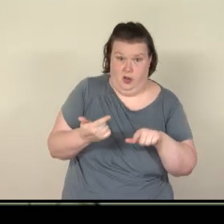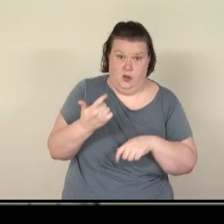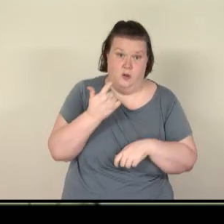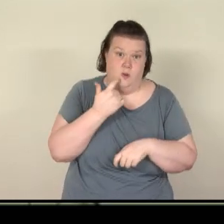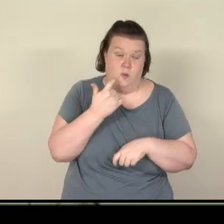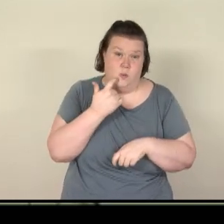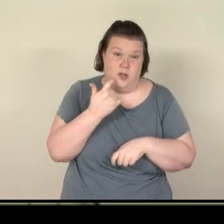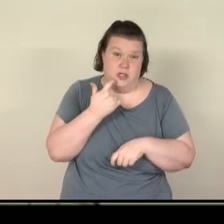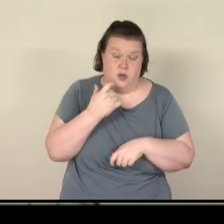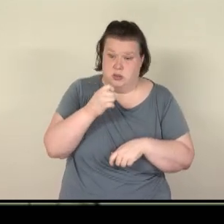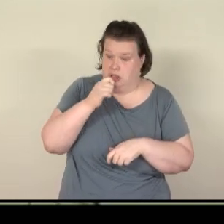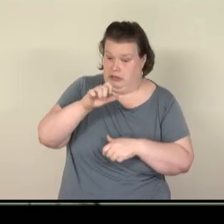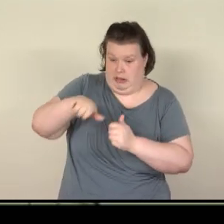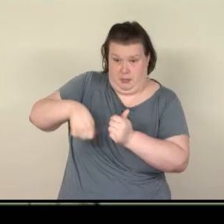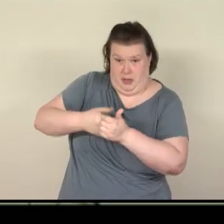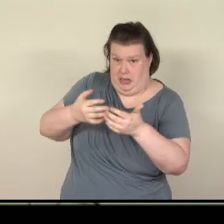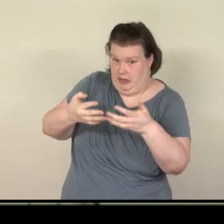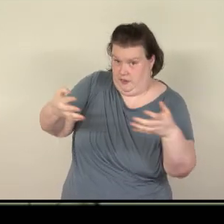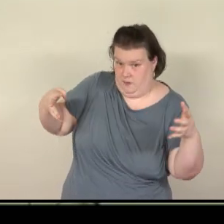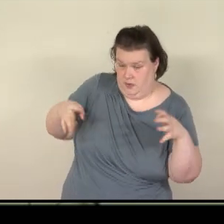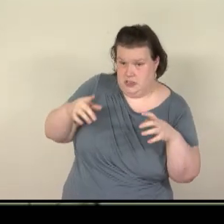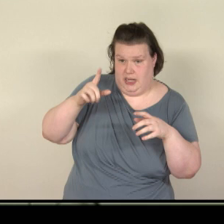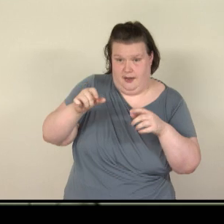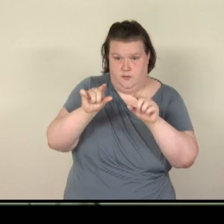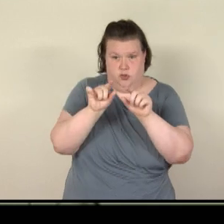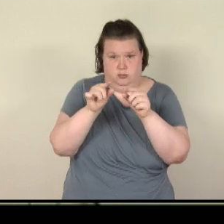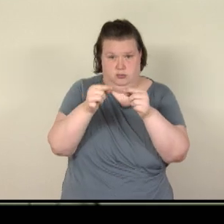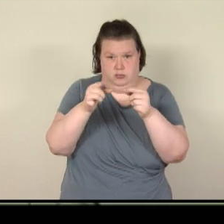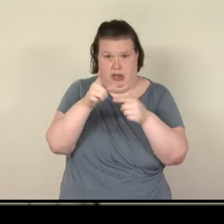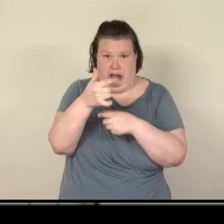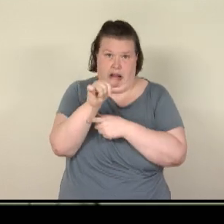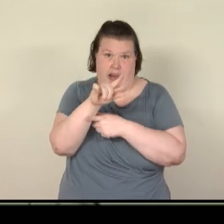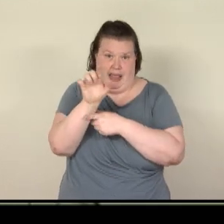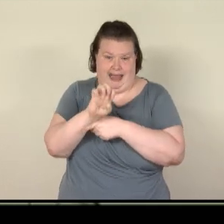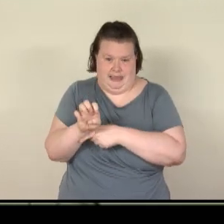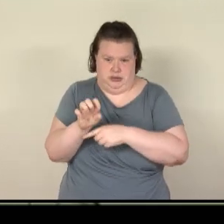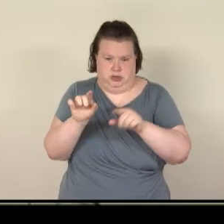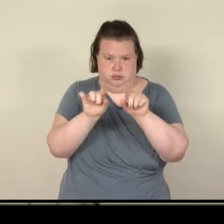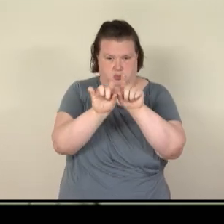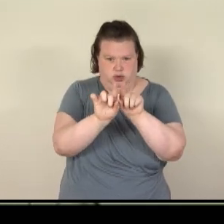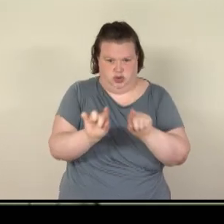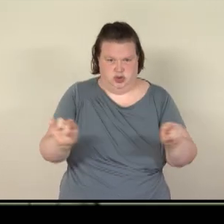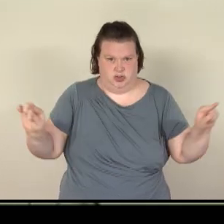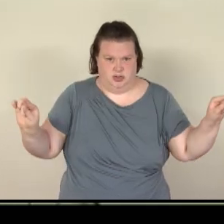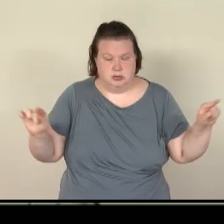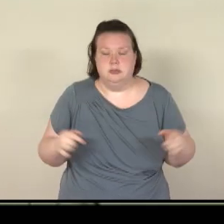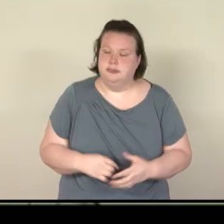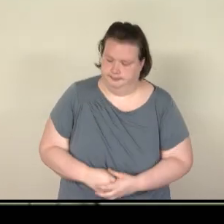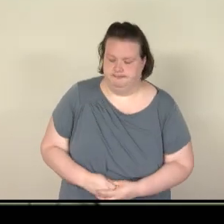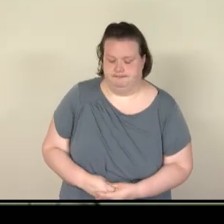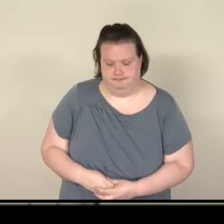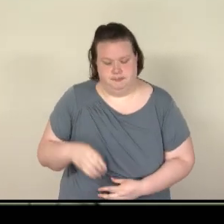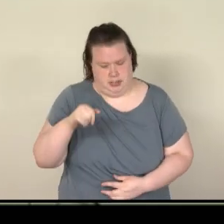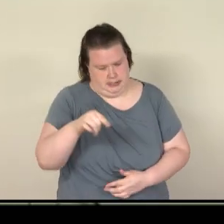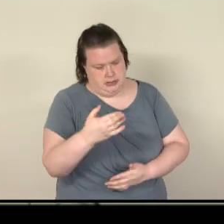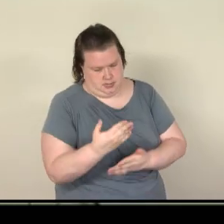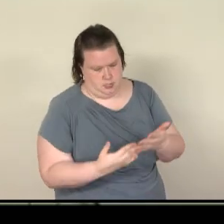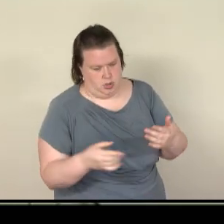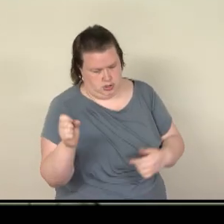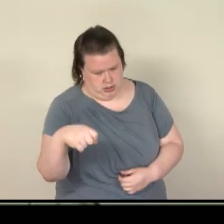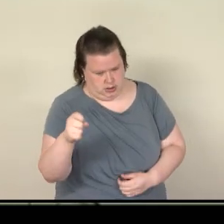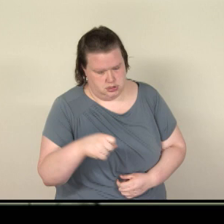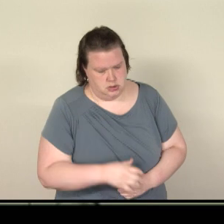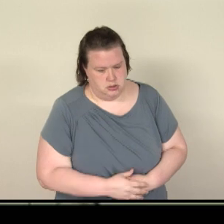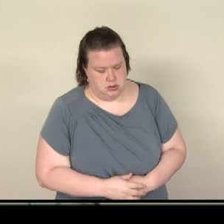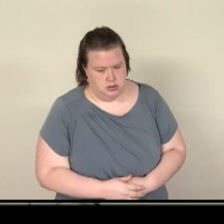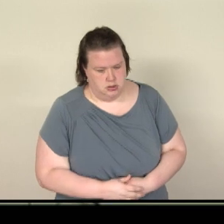areas that are not behind the fence, correct? So this portion at the front, yes, that would be the areas, again,